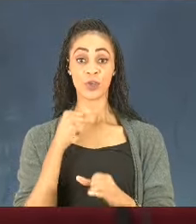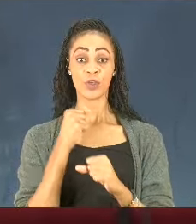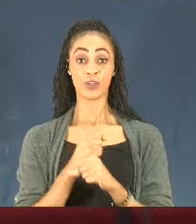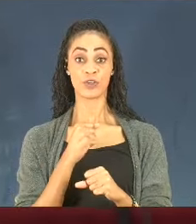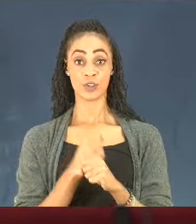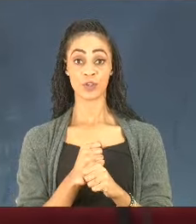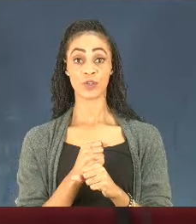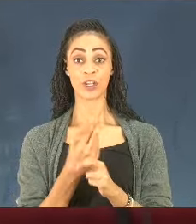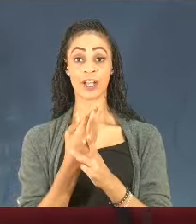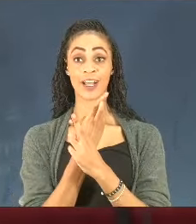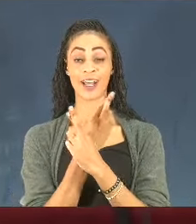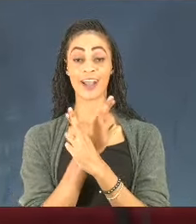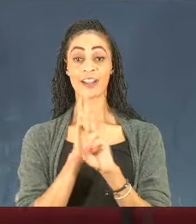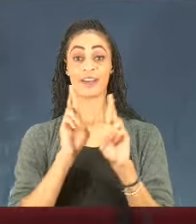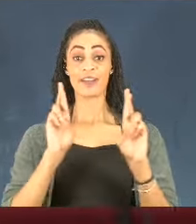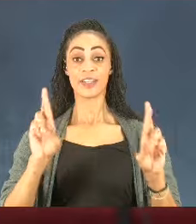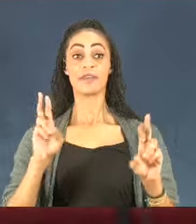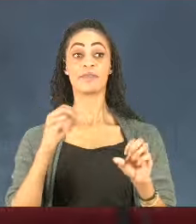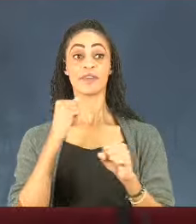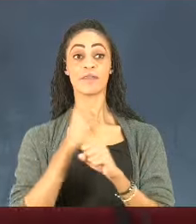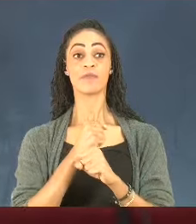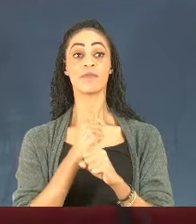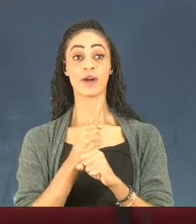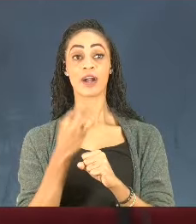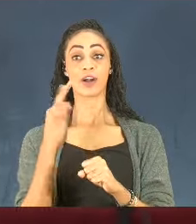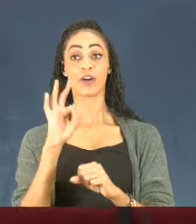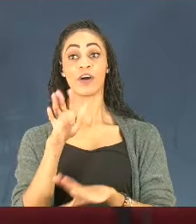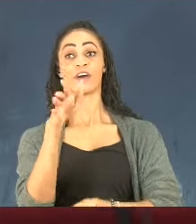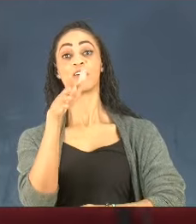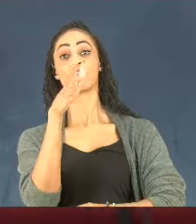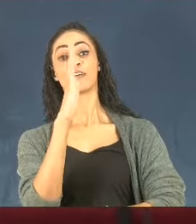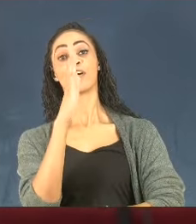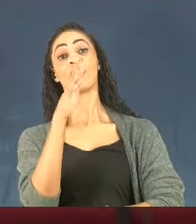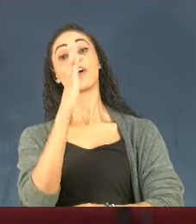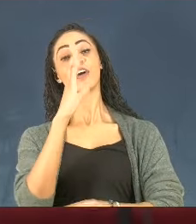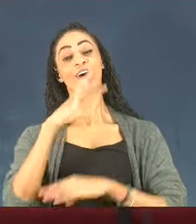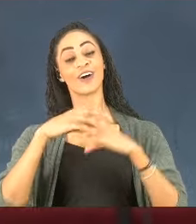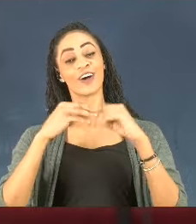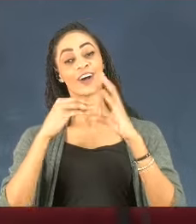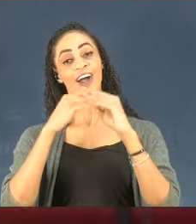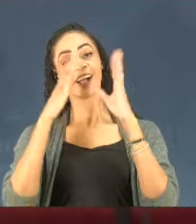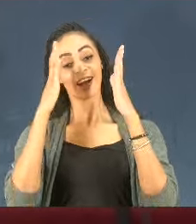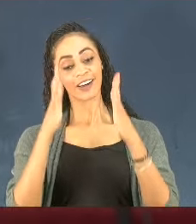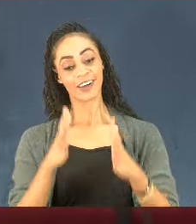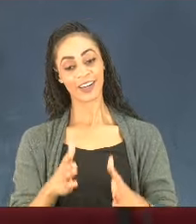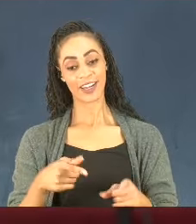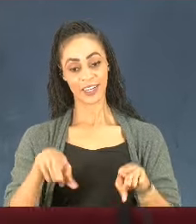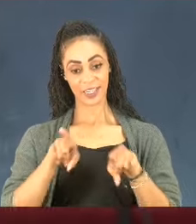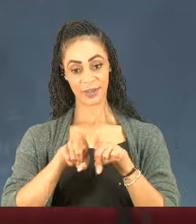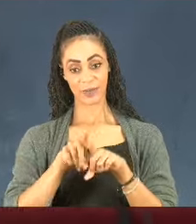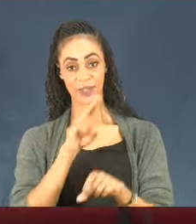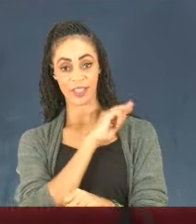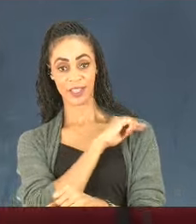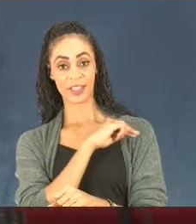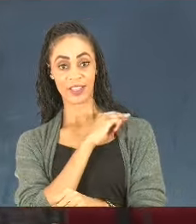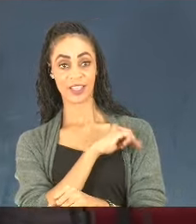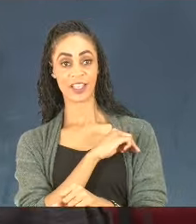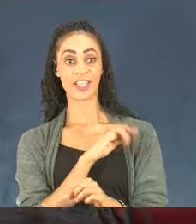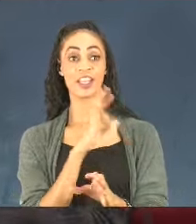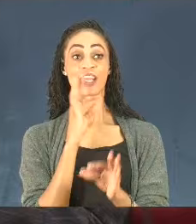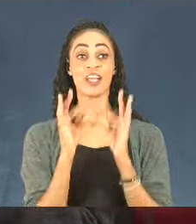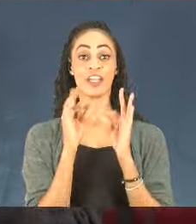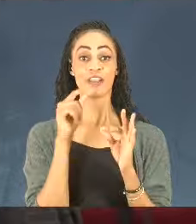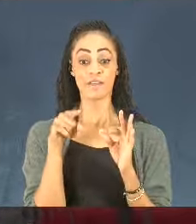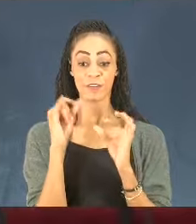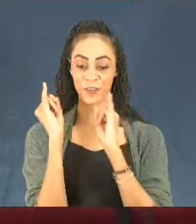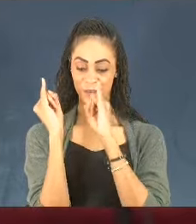God. God does creative work. God is a creator by nature. Therefore, if you are an actor, a